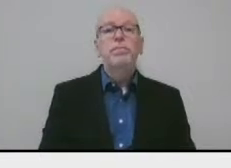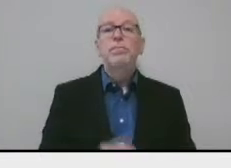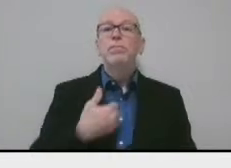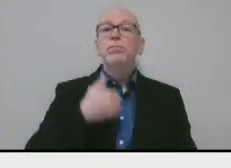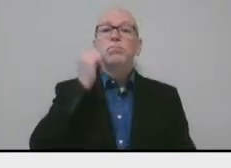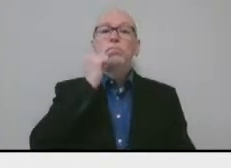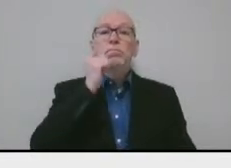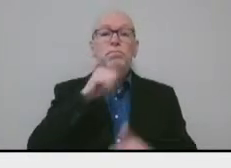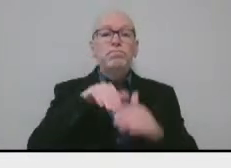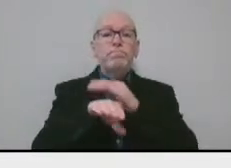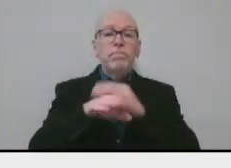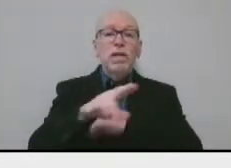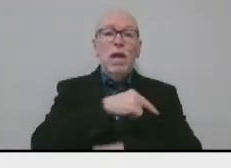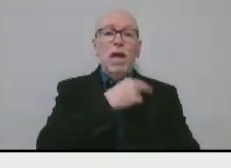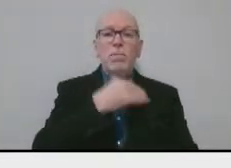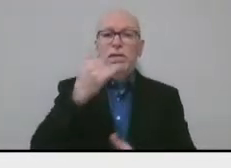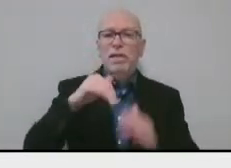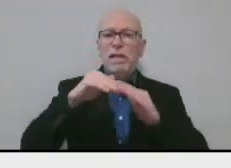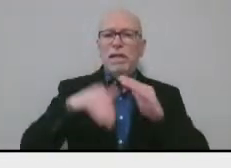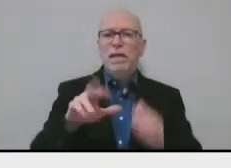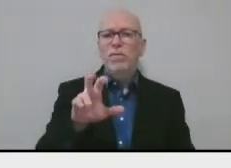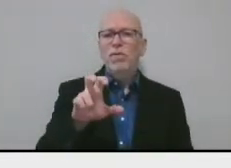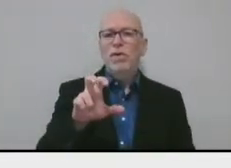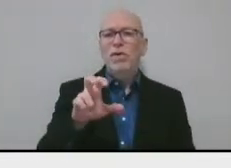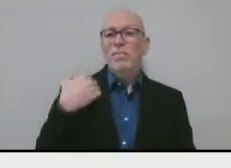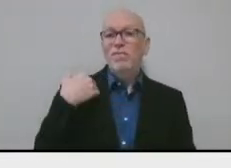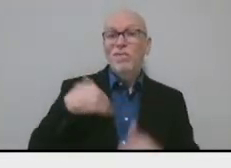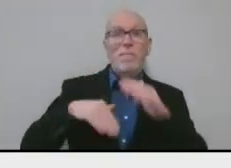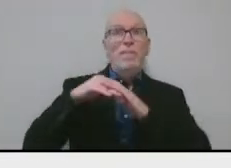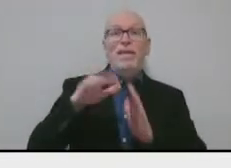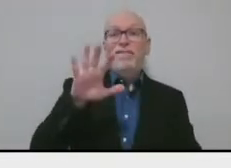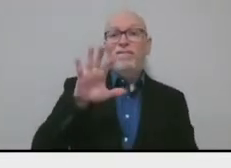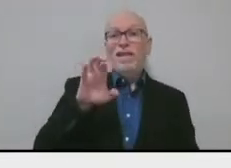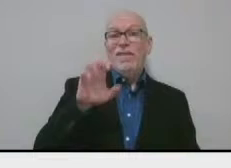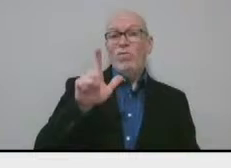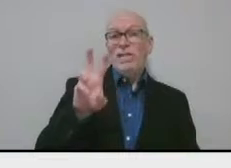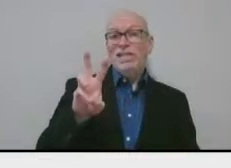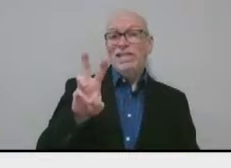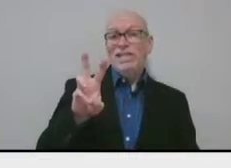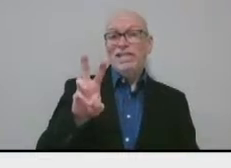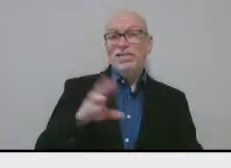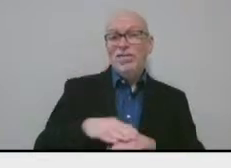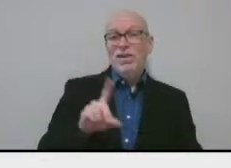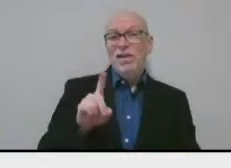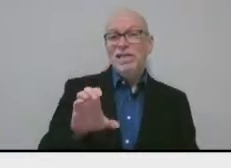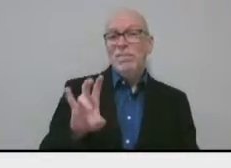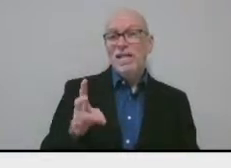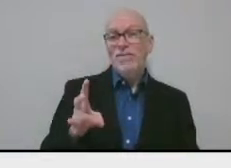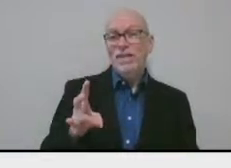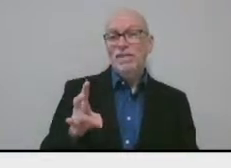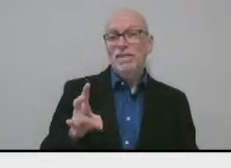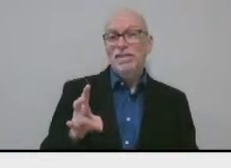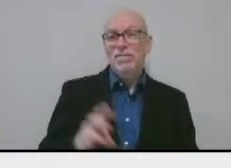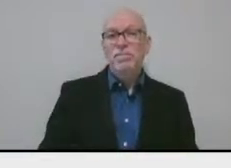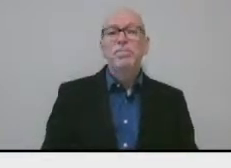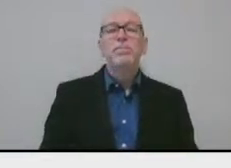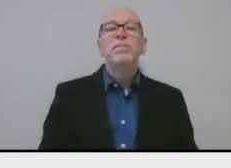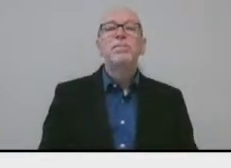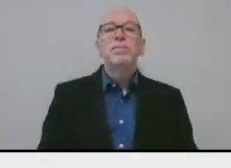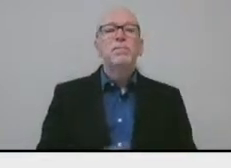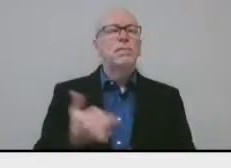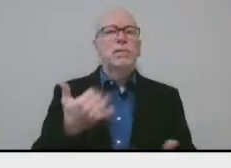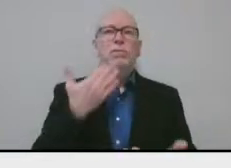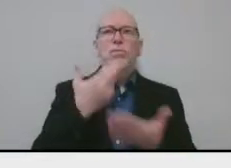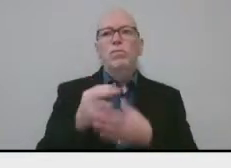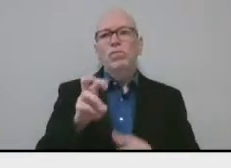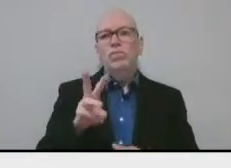also fallen below 300, down from a peak of 526 on December the 7th. This is a welcome news not just